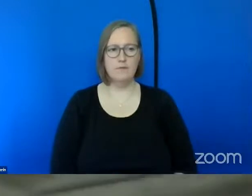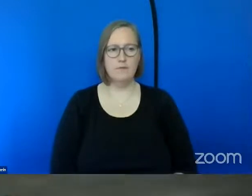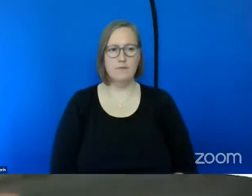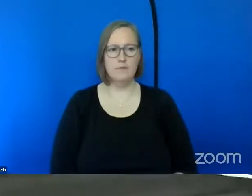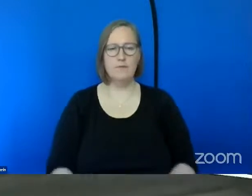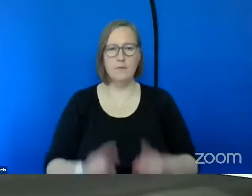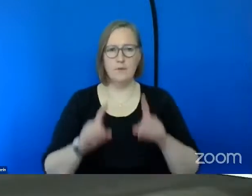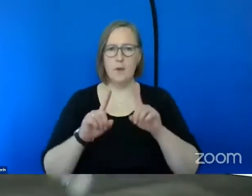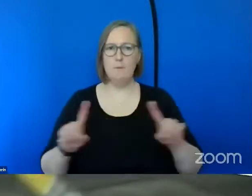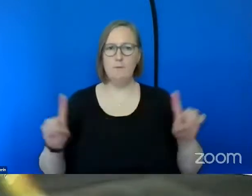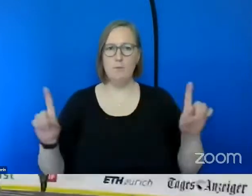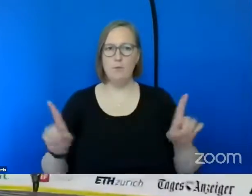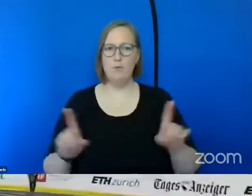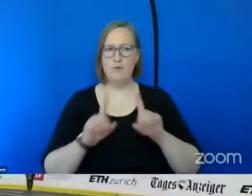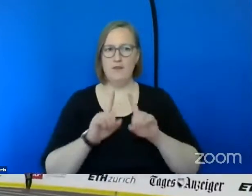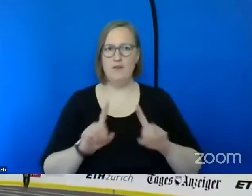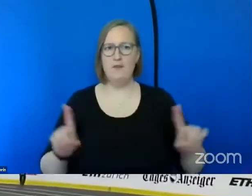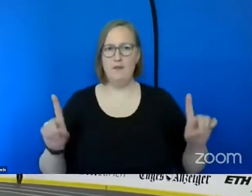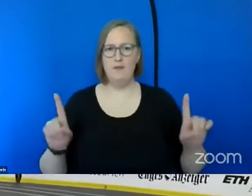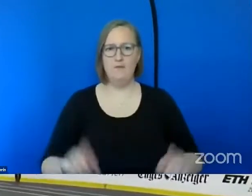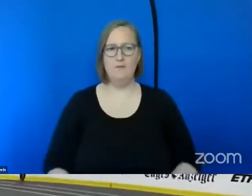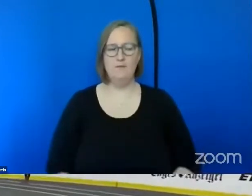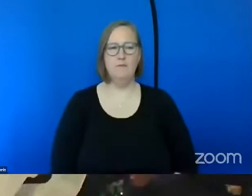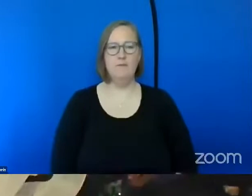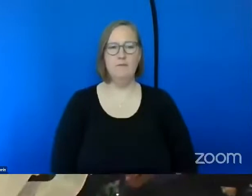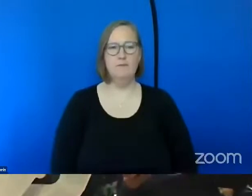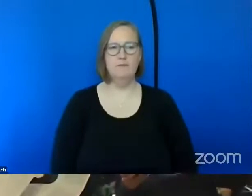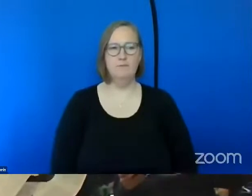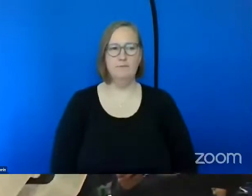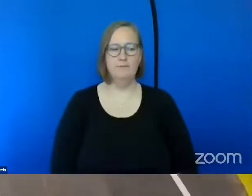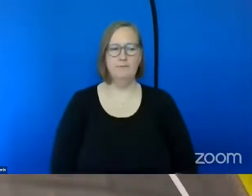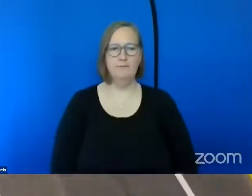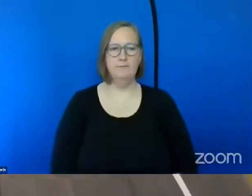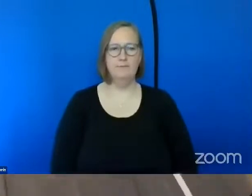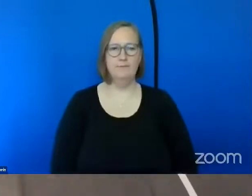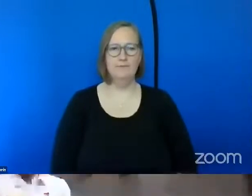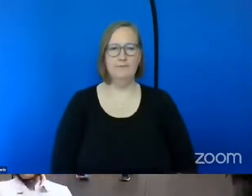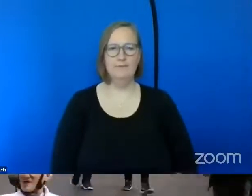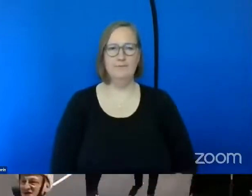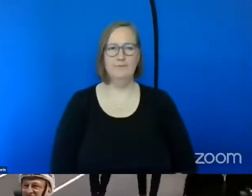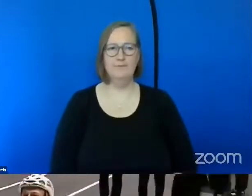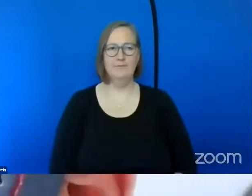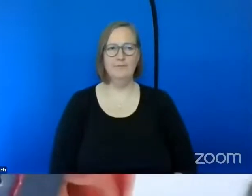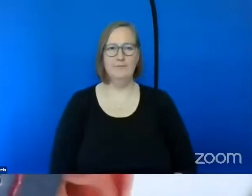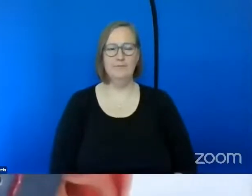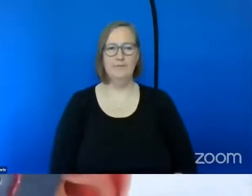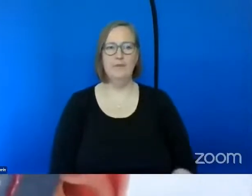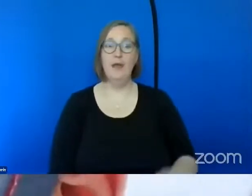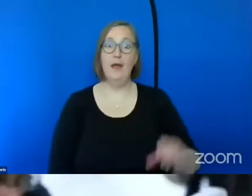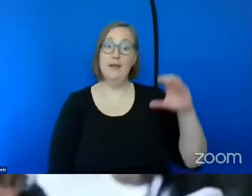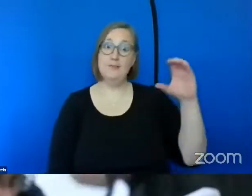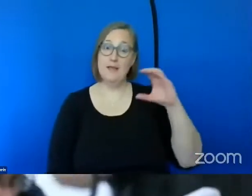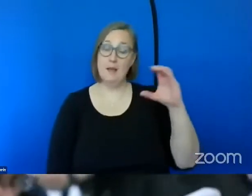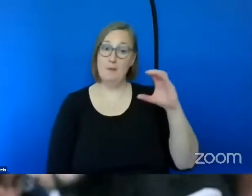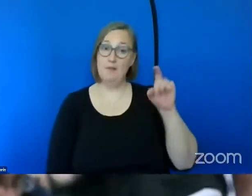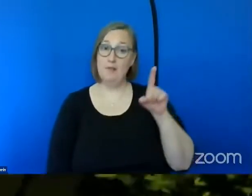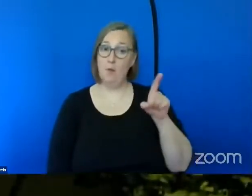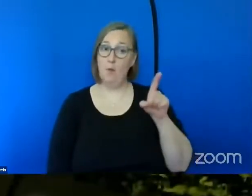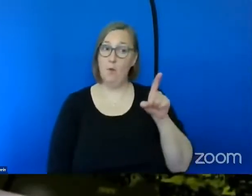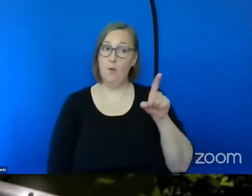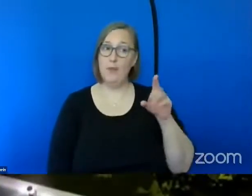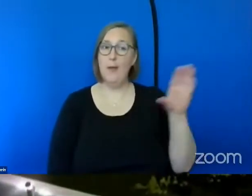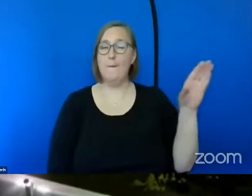CYBATHLON, where skillful pilots team up with new technologies to accomplish stunning things.